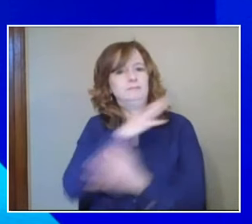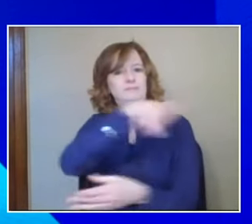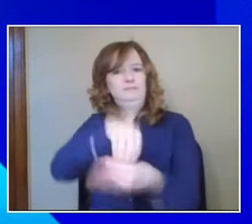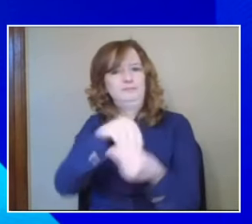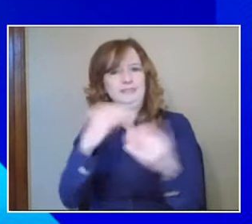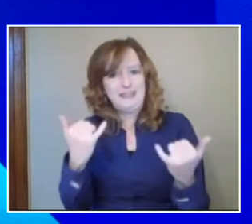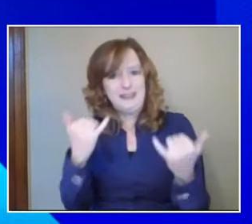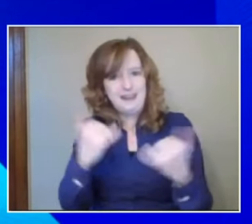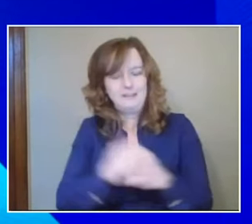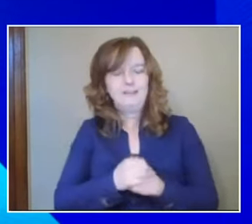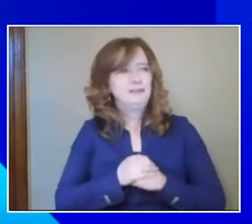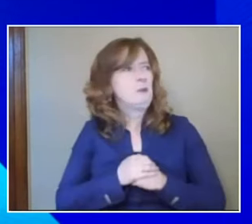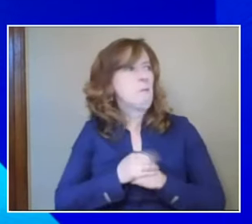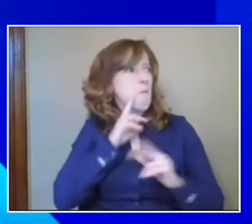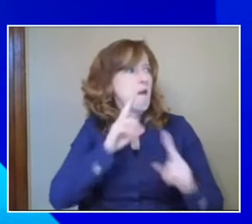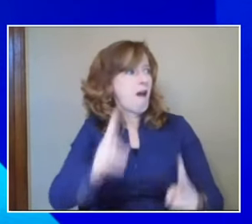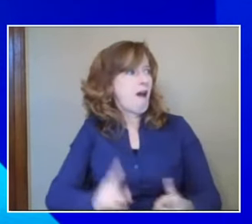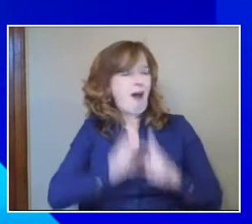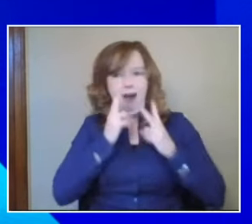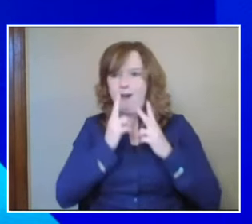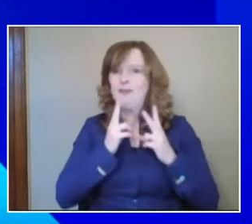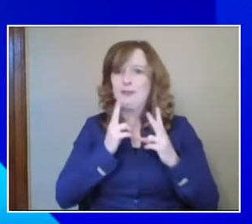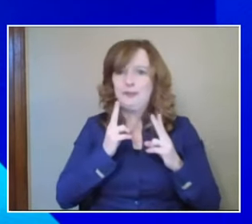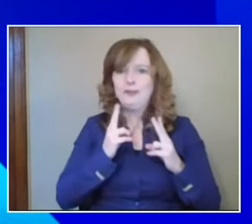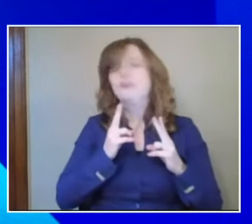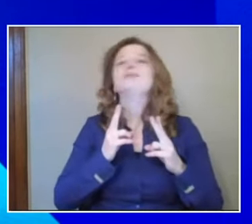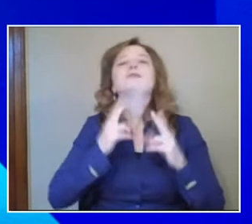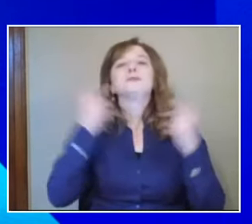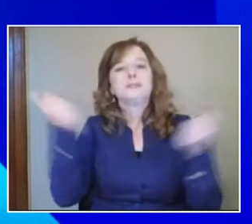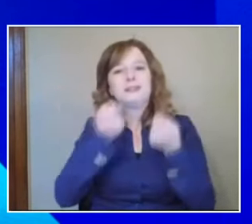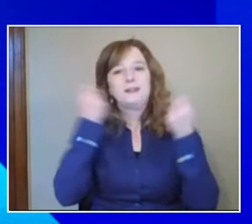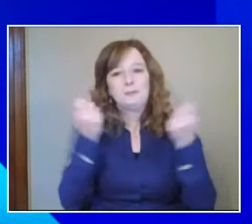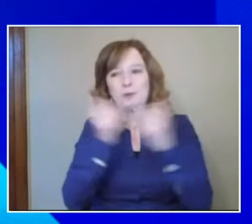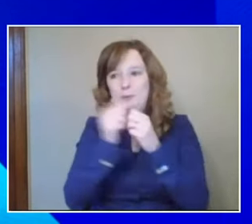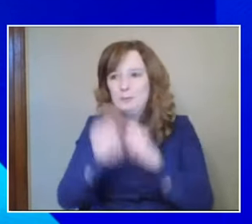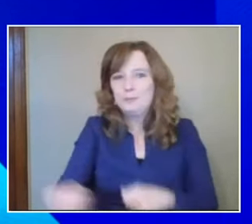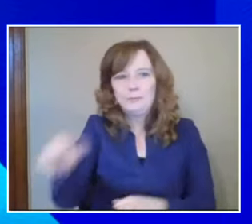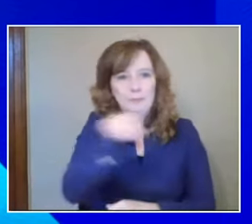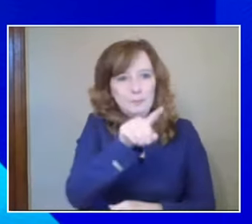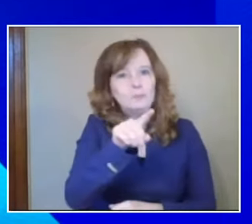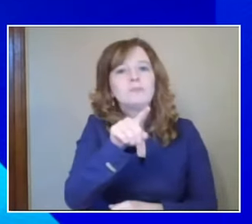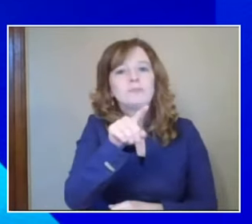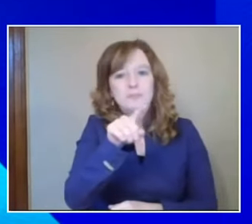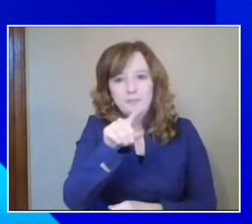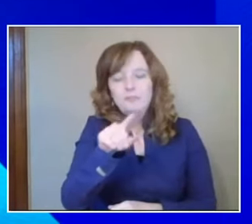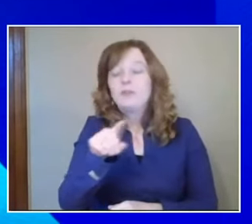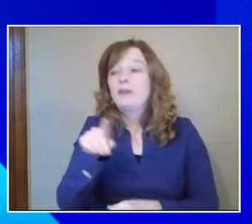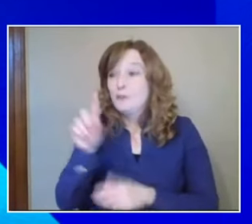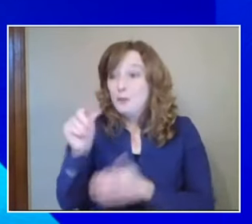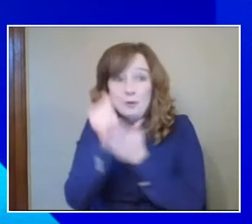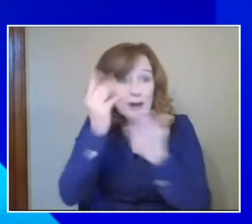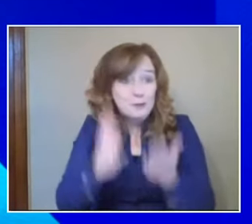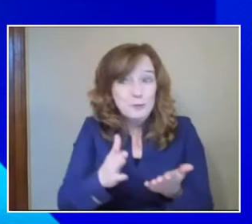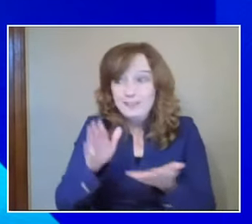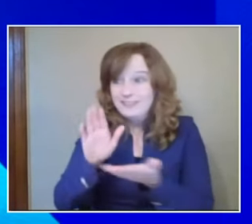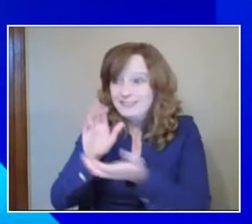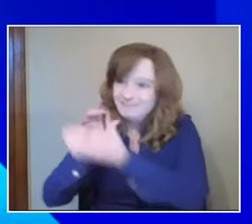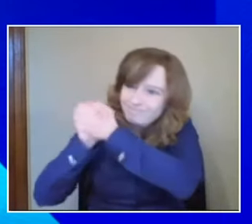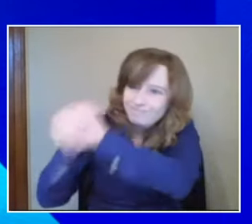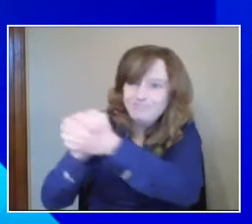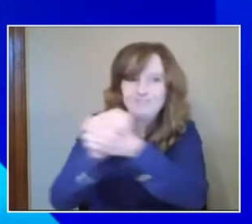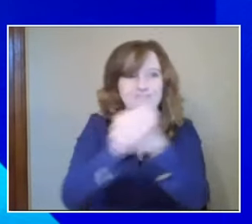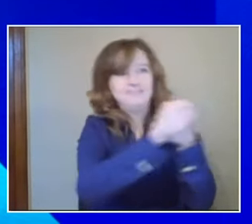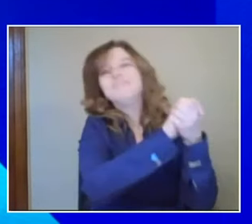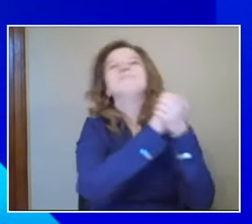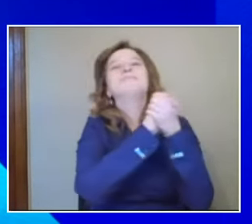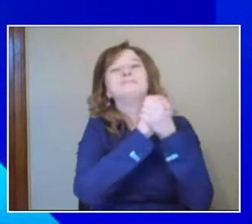to celebrate this important milestone with the Columbus State community. To the Columbus State grads, hey, congratulations. You've